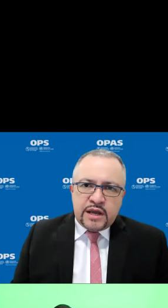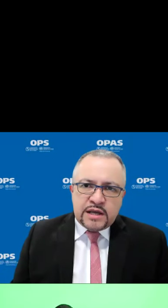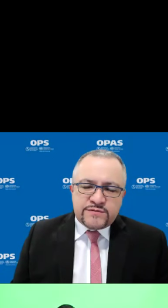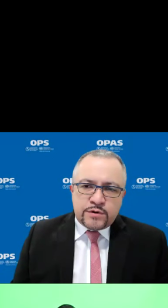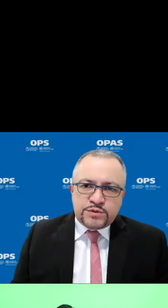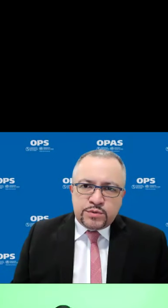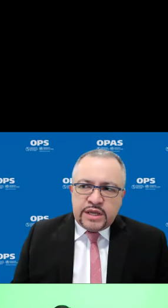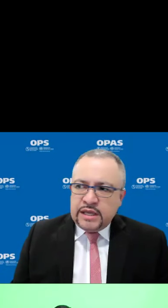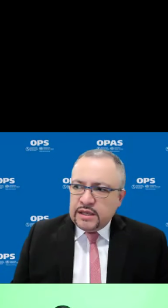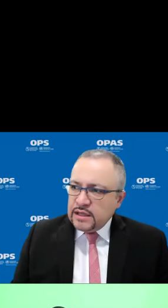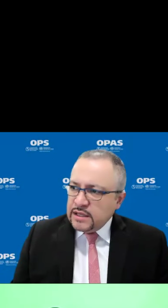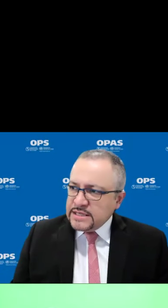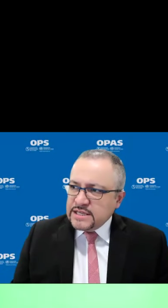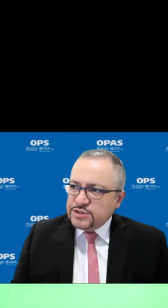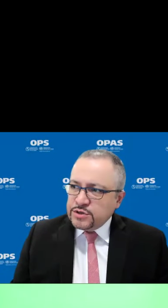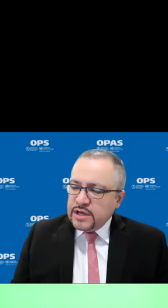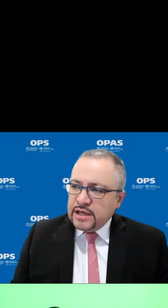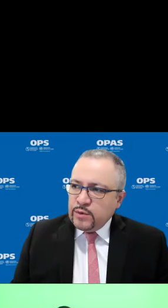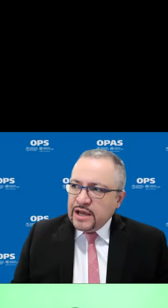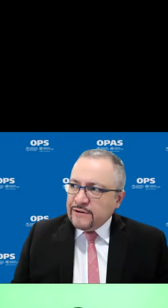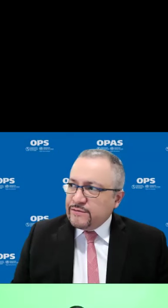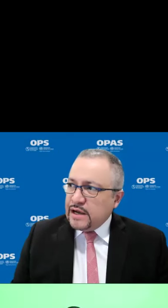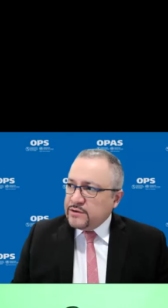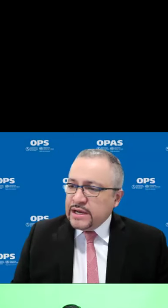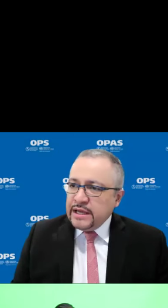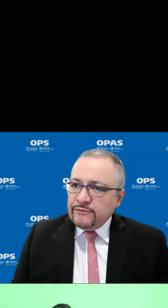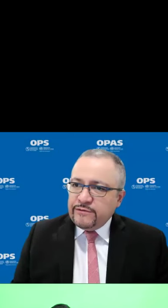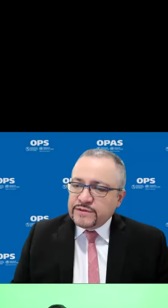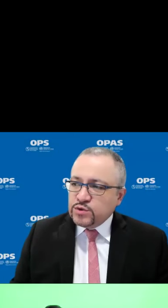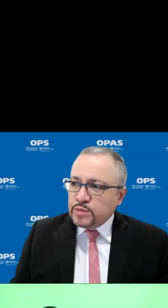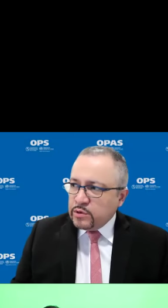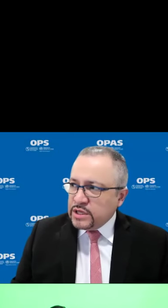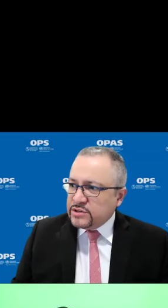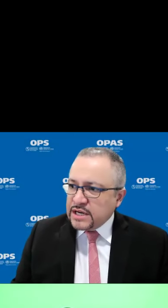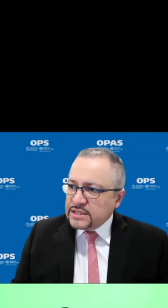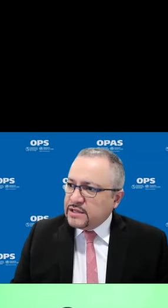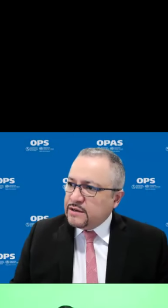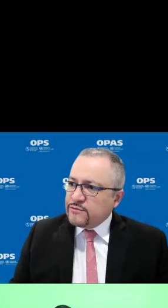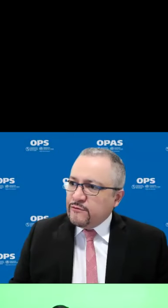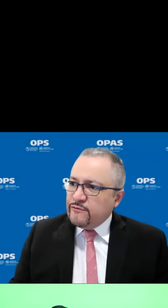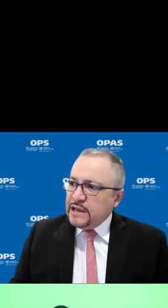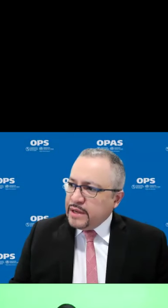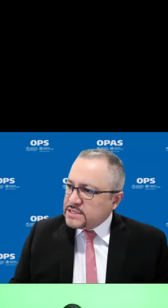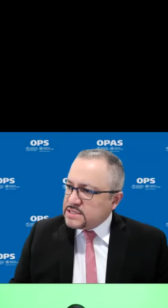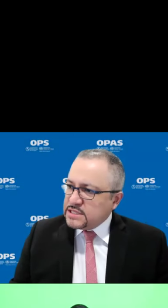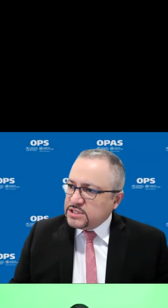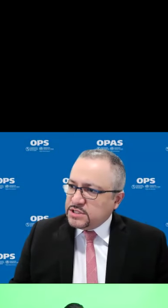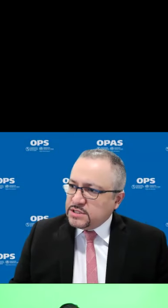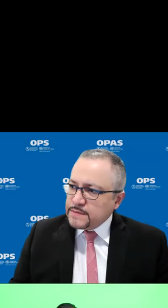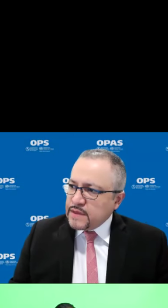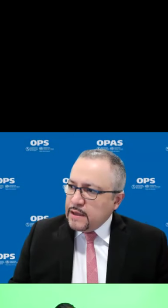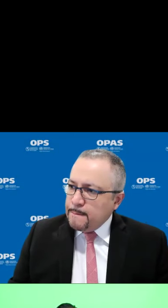joining us from today in this session? And we have already 52 people interacting from